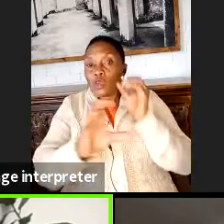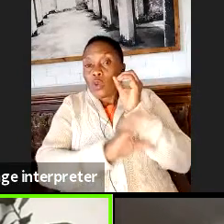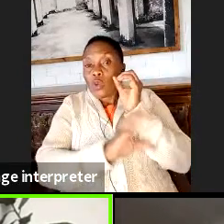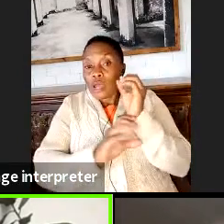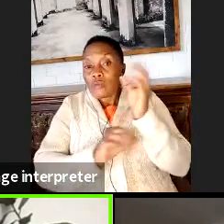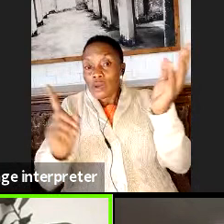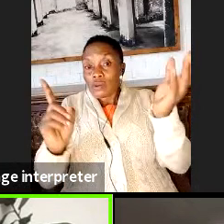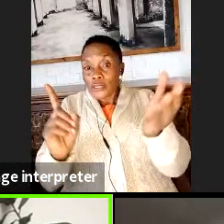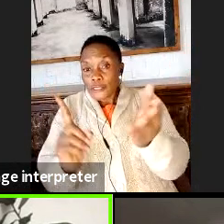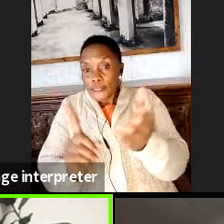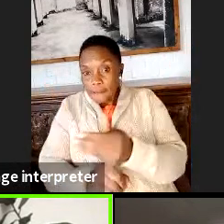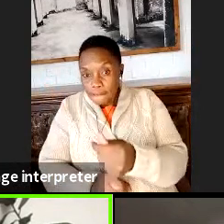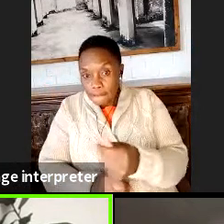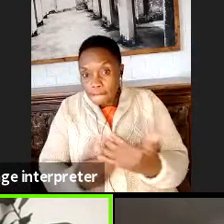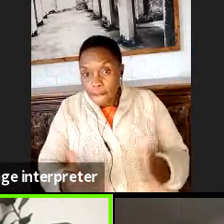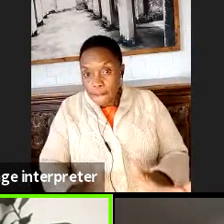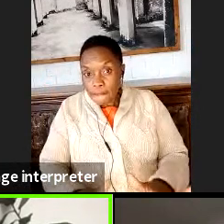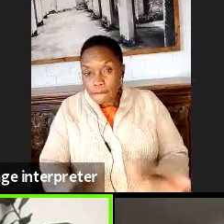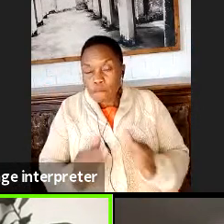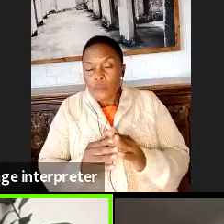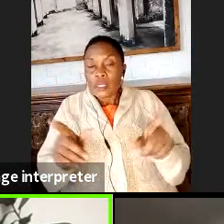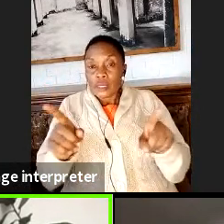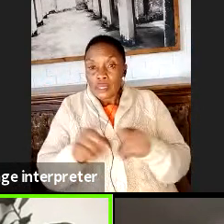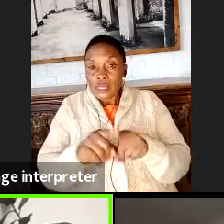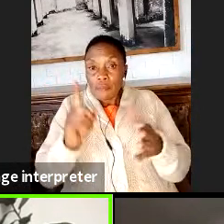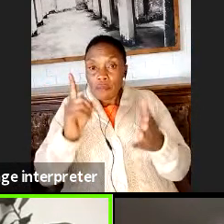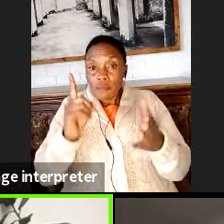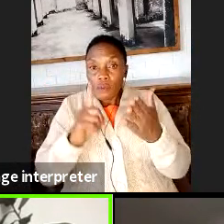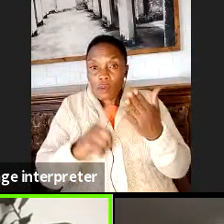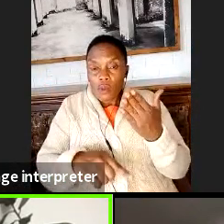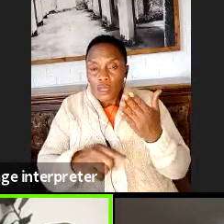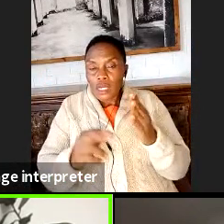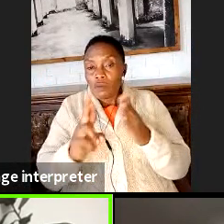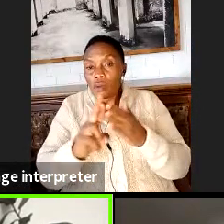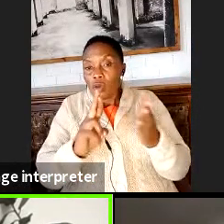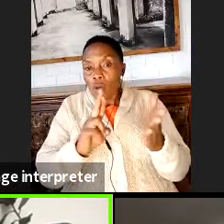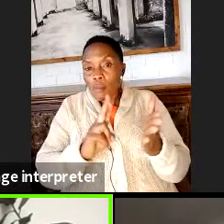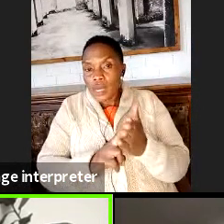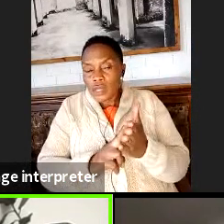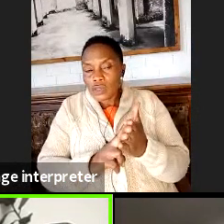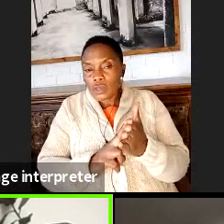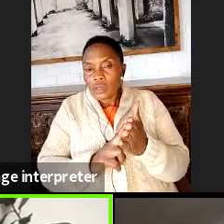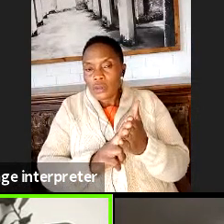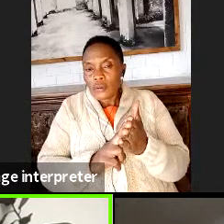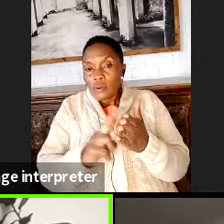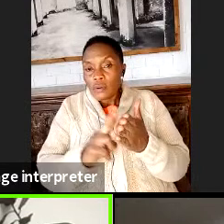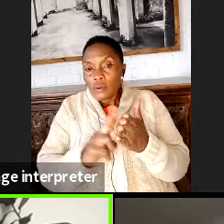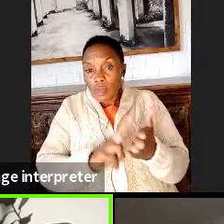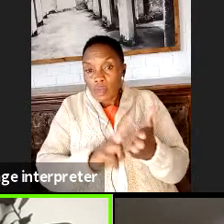received, as well as what sort of recommendations in terms of the